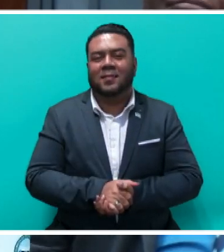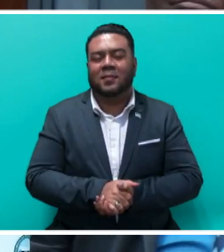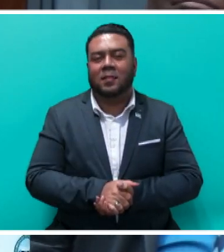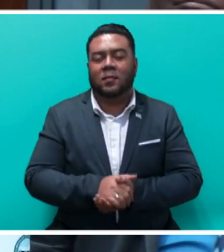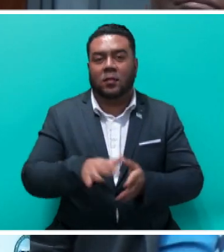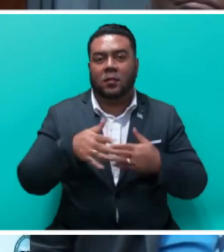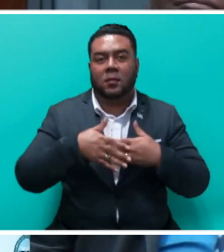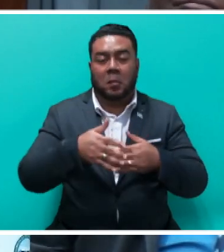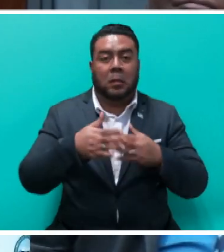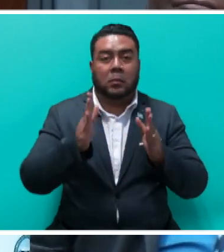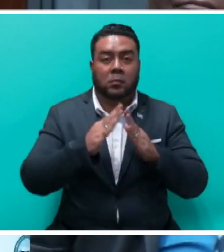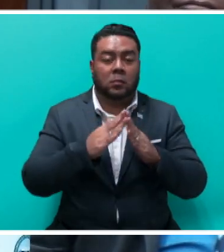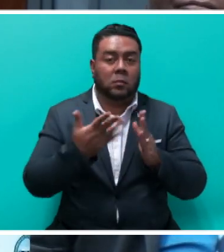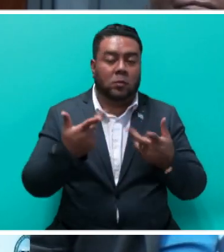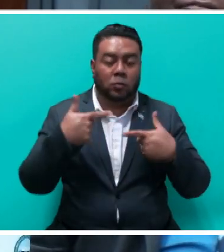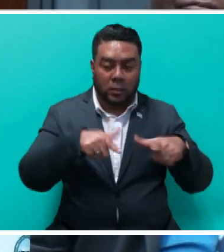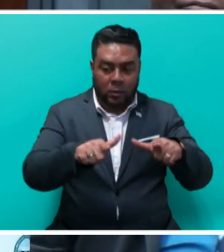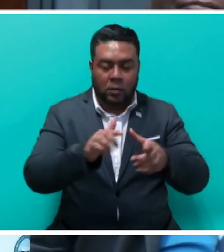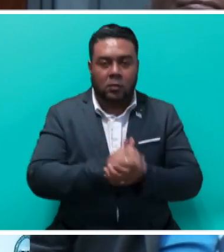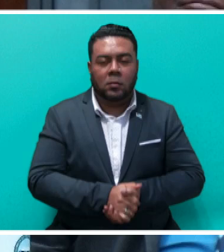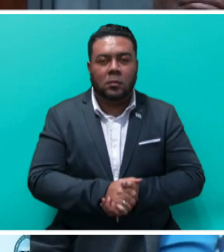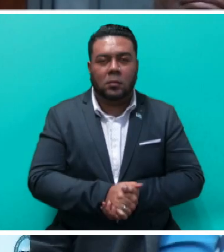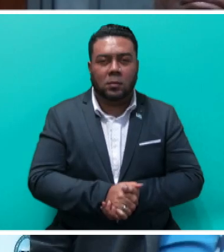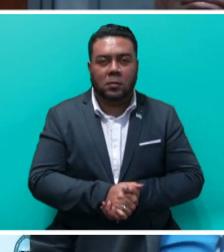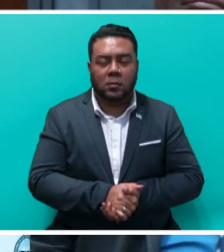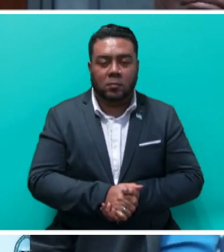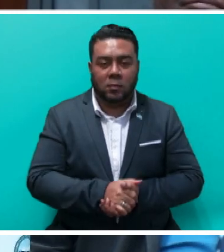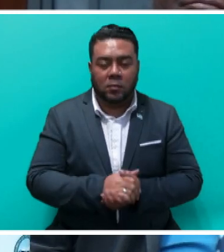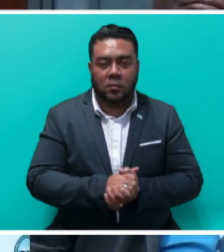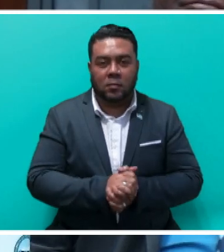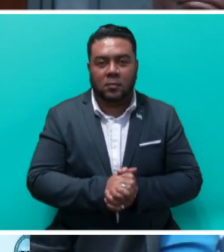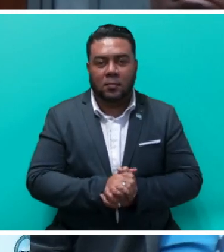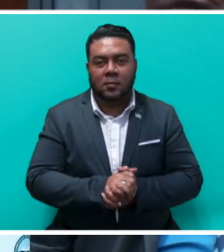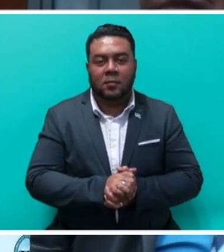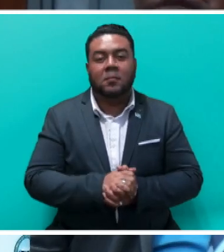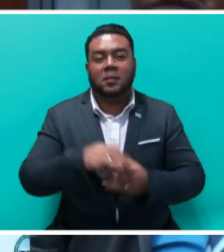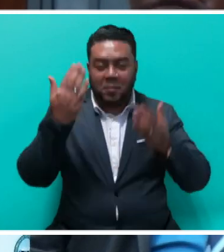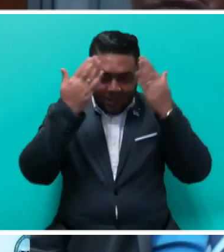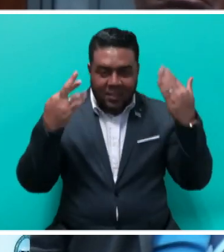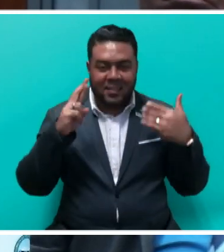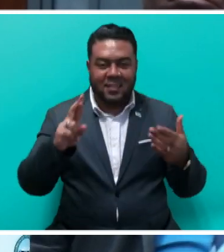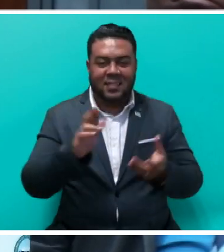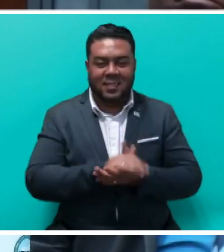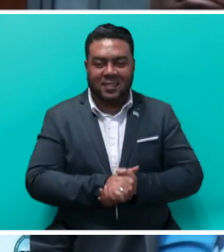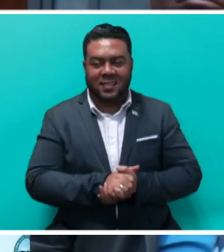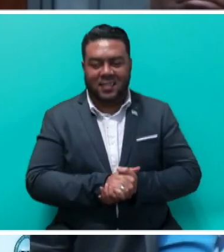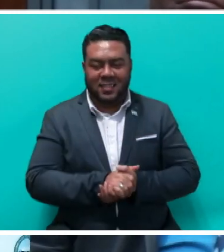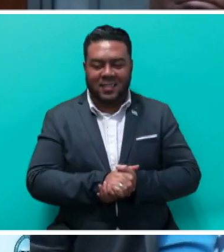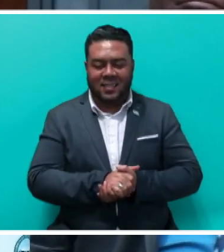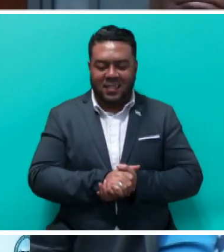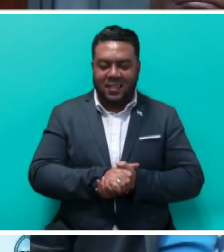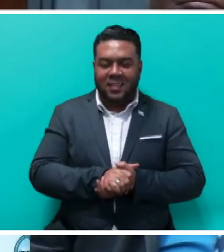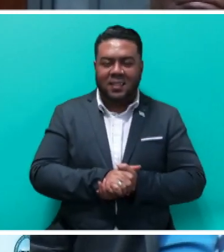urban transportation. Mr. Speaker, sir, the challenges faced in harmonizing a public service